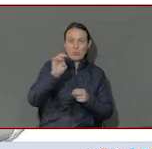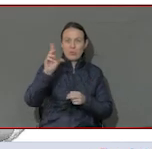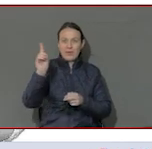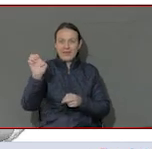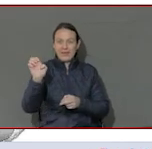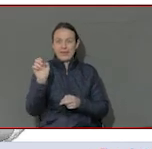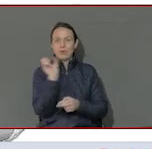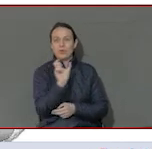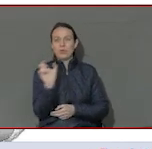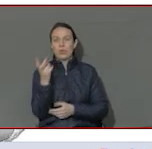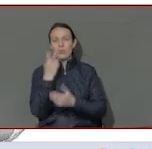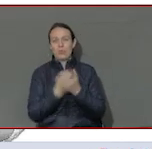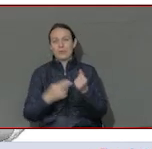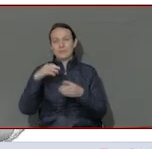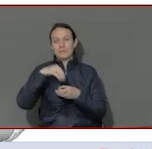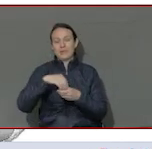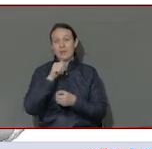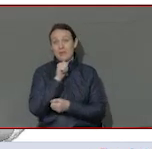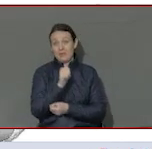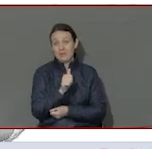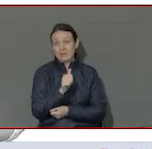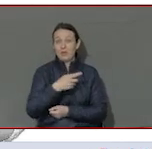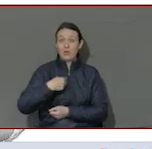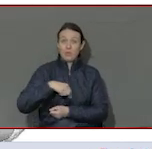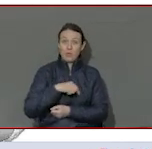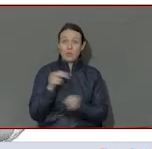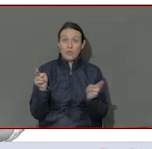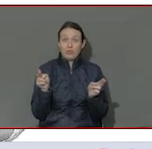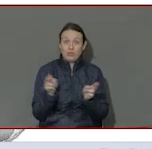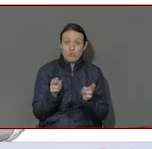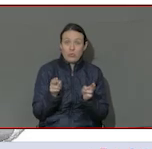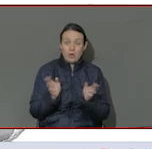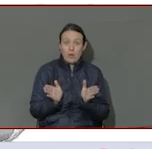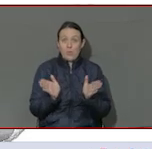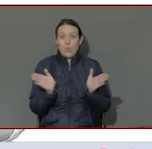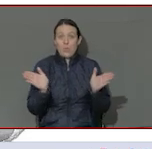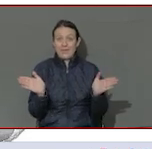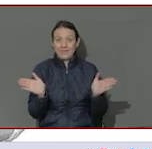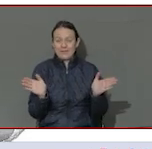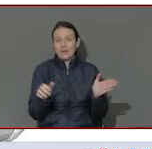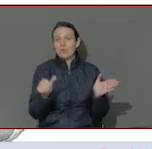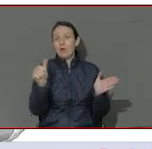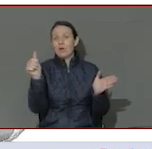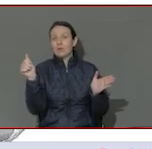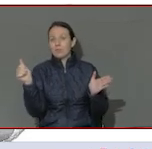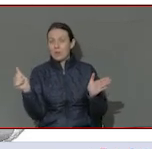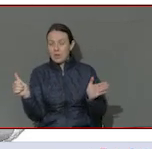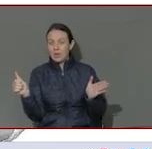Not only short. So for us, it's short and wide, whereas for other primates, it